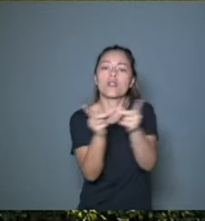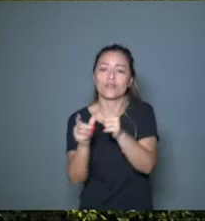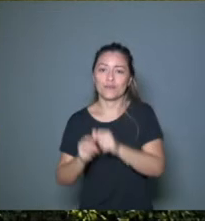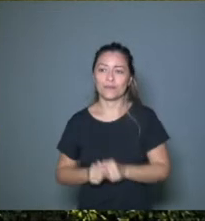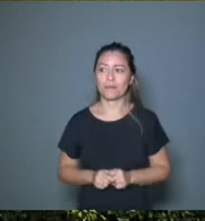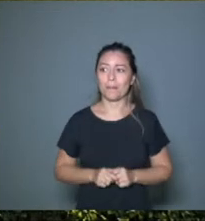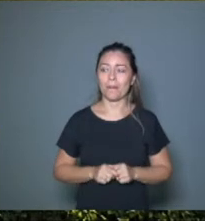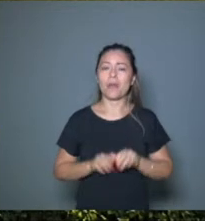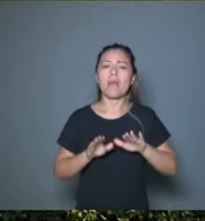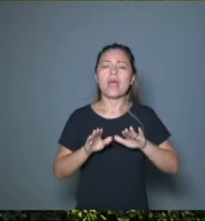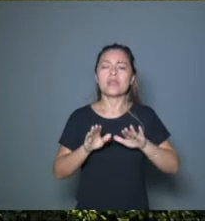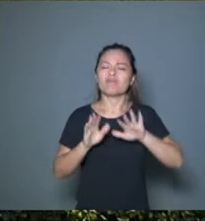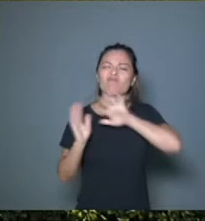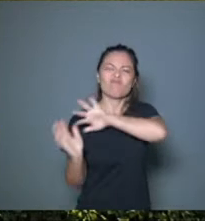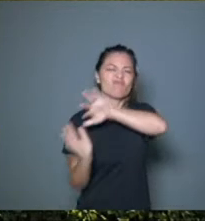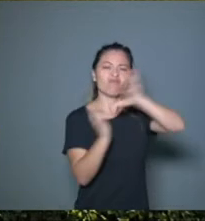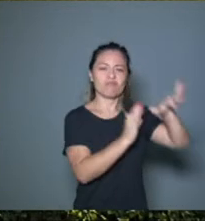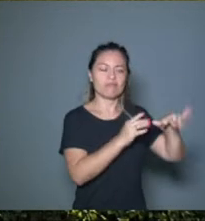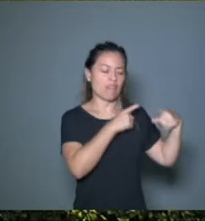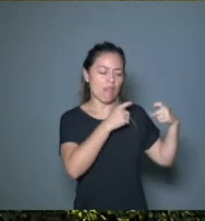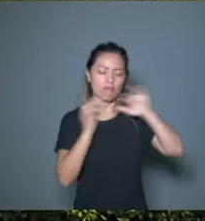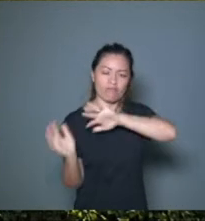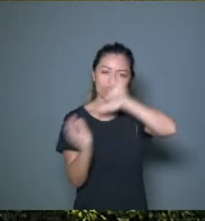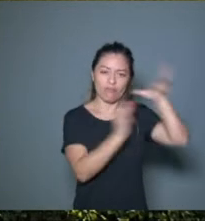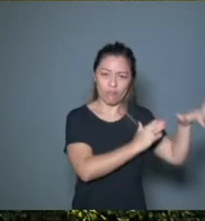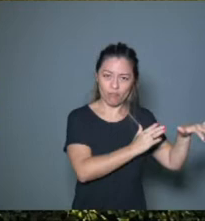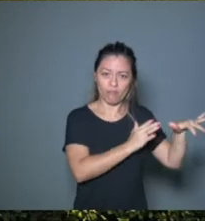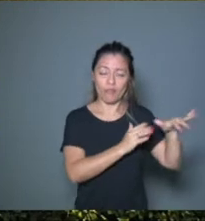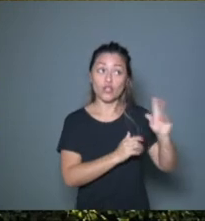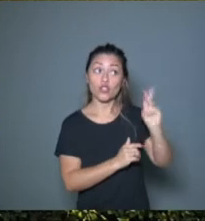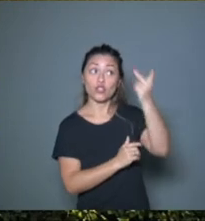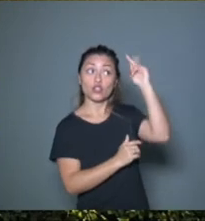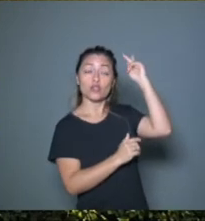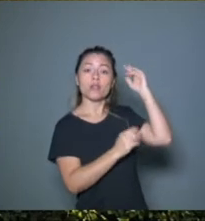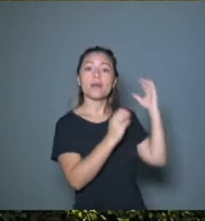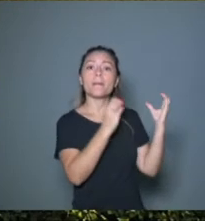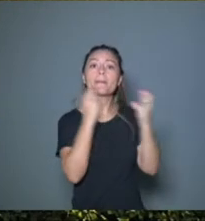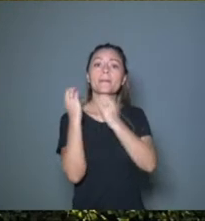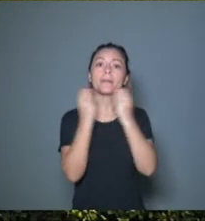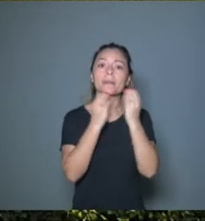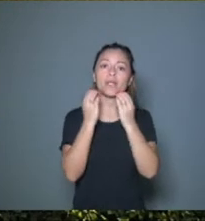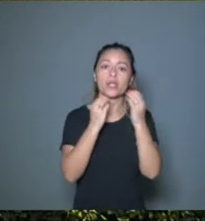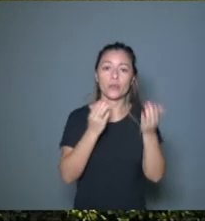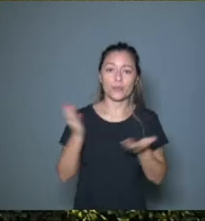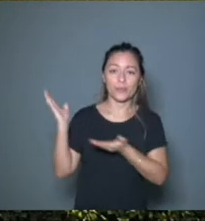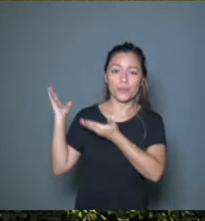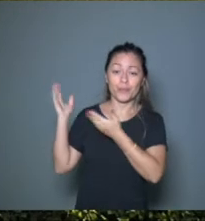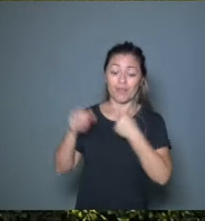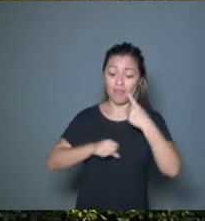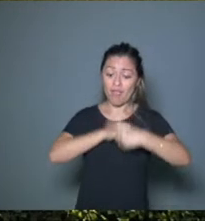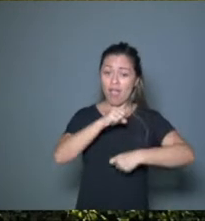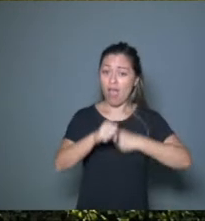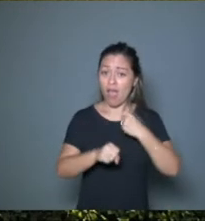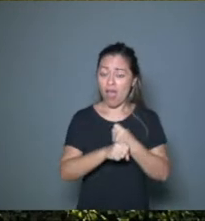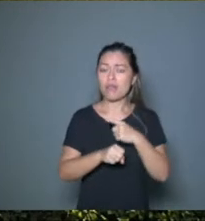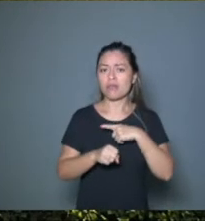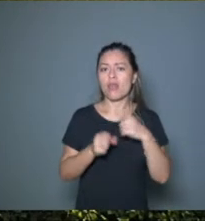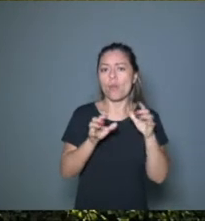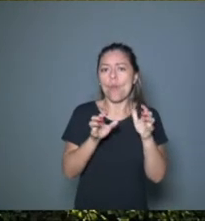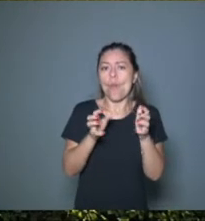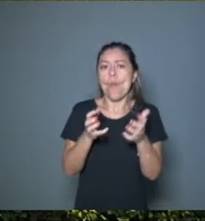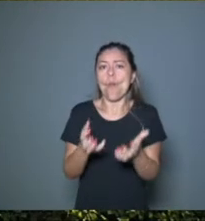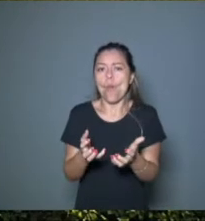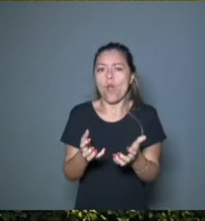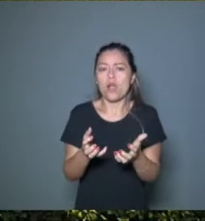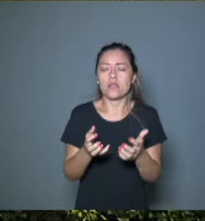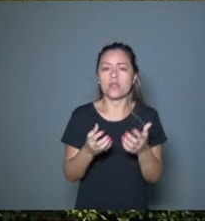prices. So irrespective of the war in Ukraine, just look at this graph this year. With the drought